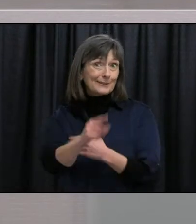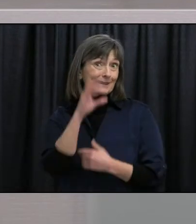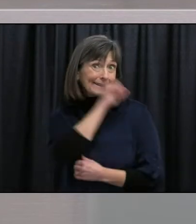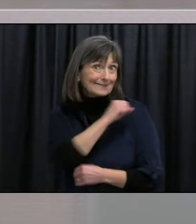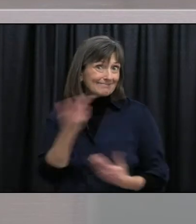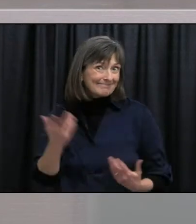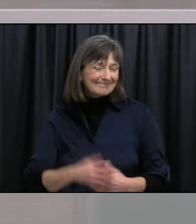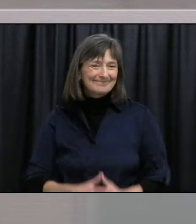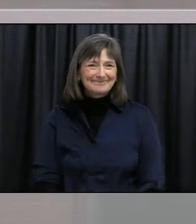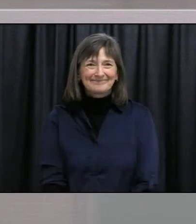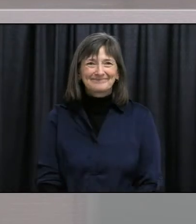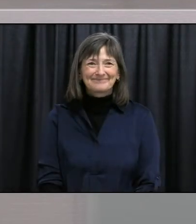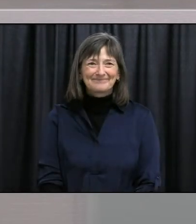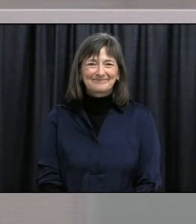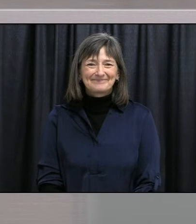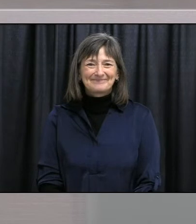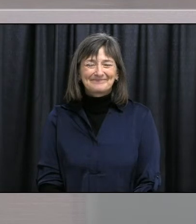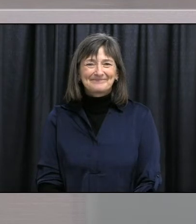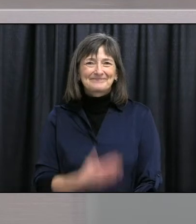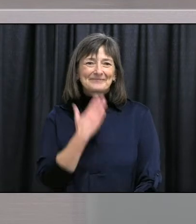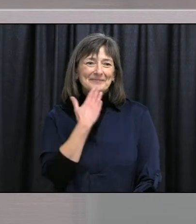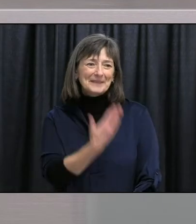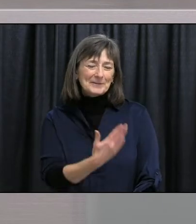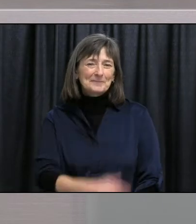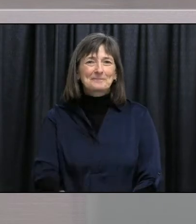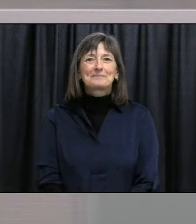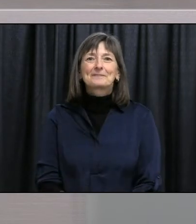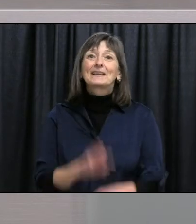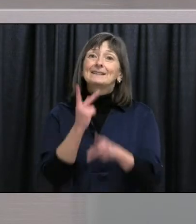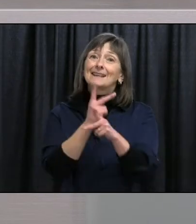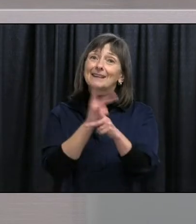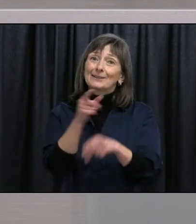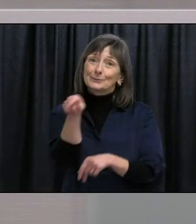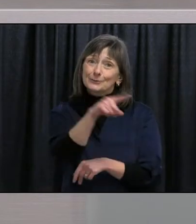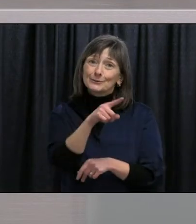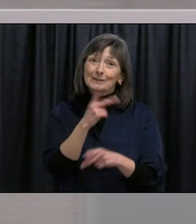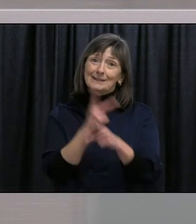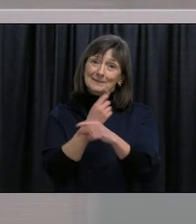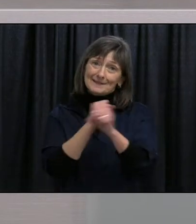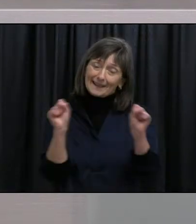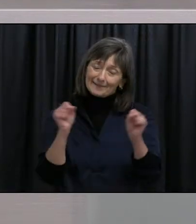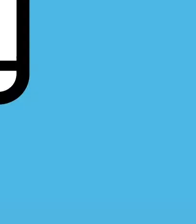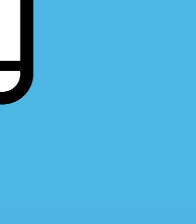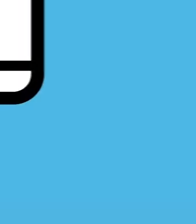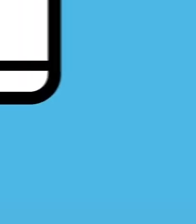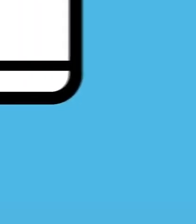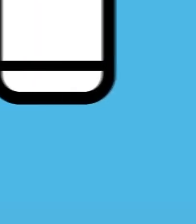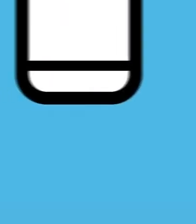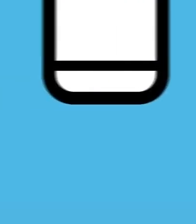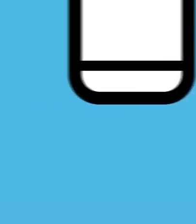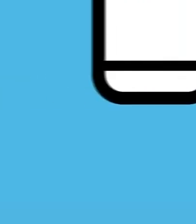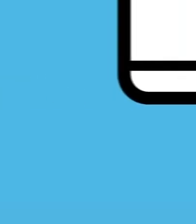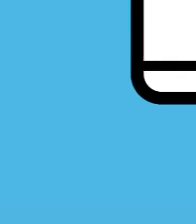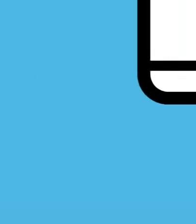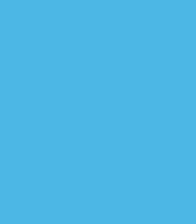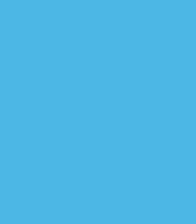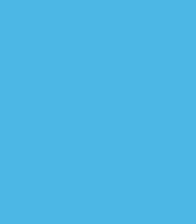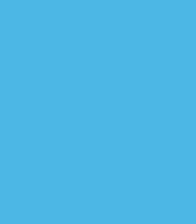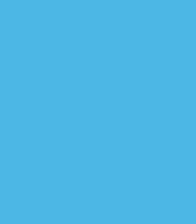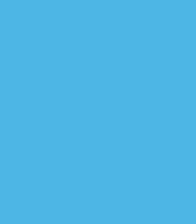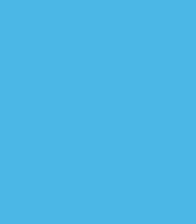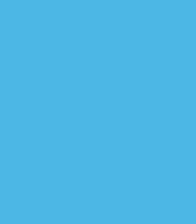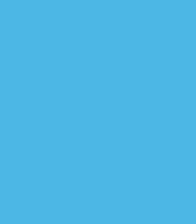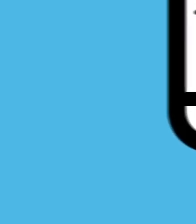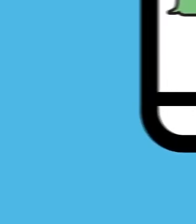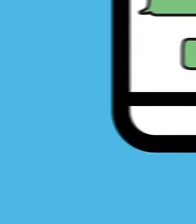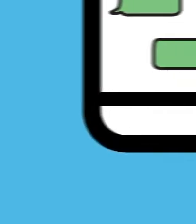guess. Thank you, Dr. Fitzgerald. Take care, everyone. Stay safe and enjoy the rest of your day. Our smartphones. We